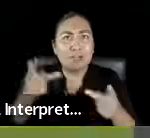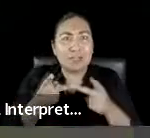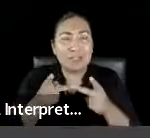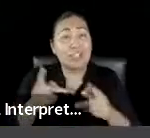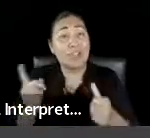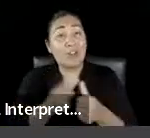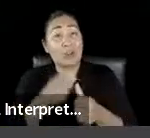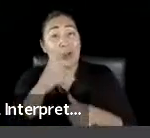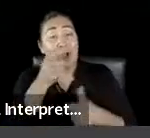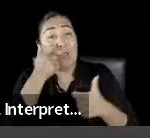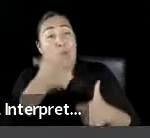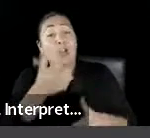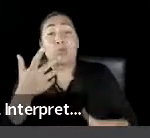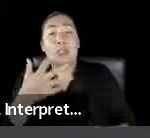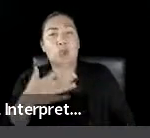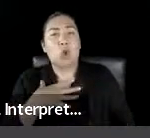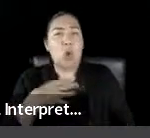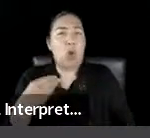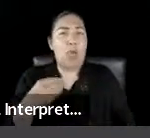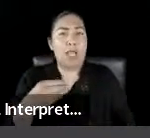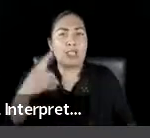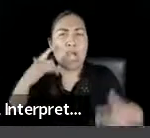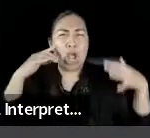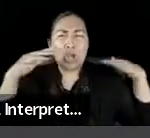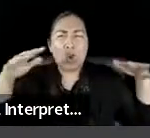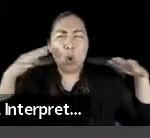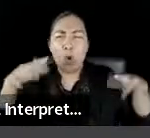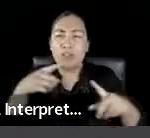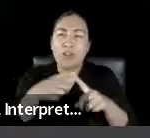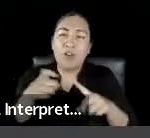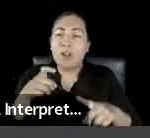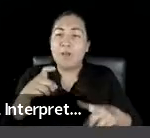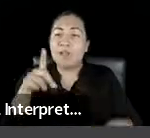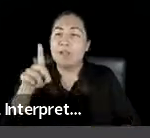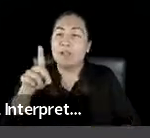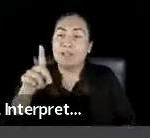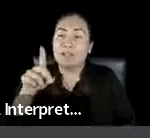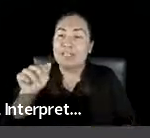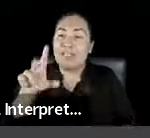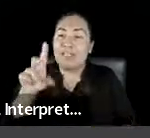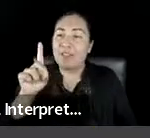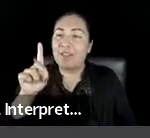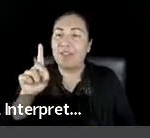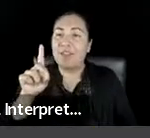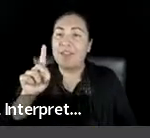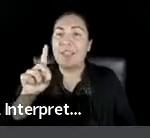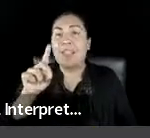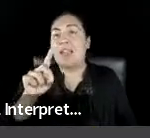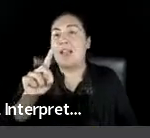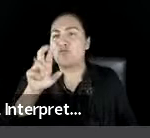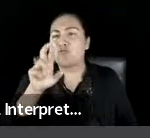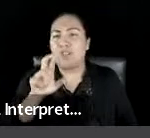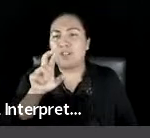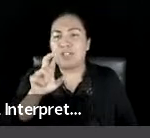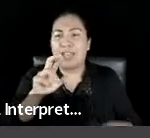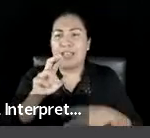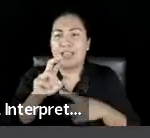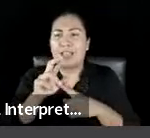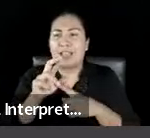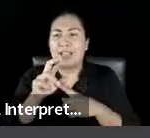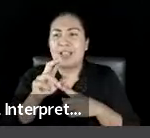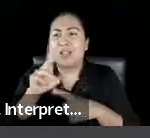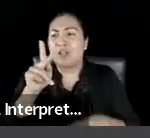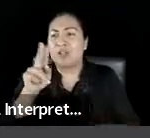watch and recognize the film White Noise from David A. Brown Middle School in Riverside County, from filmmakers Alidia Lopez,